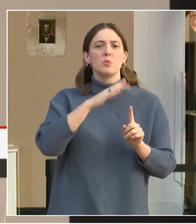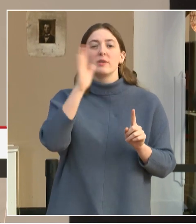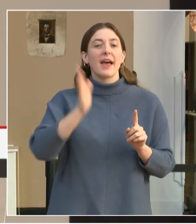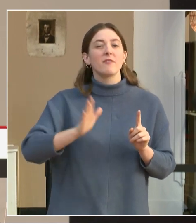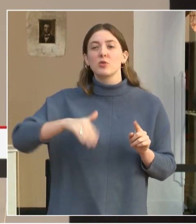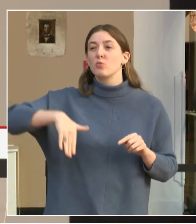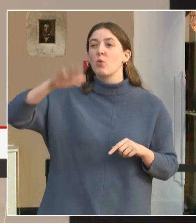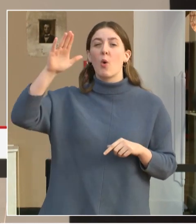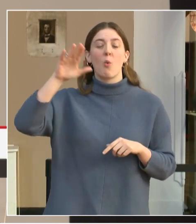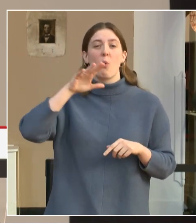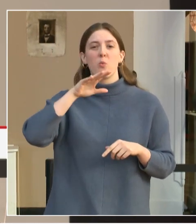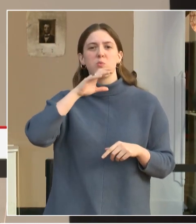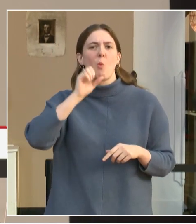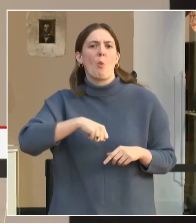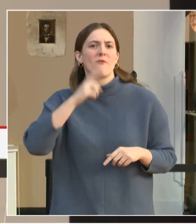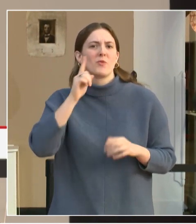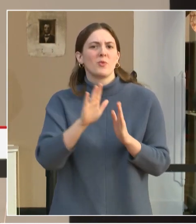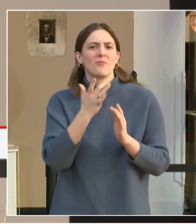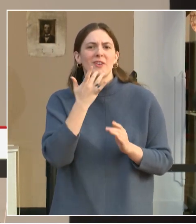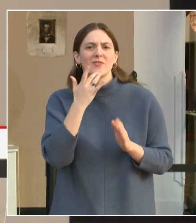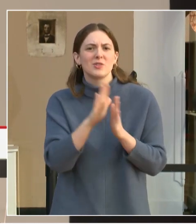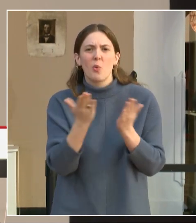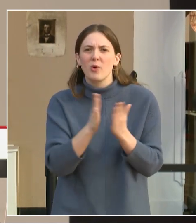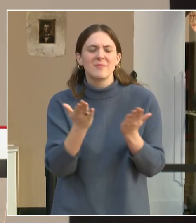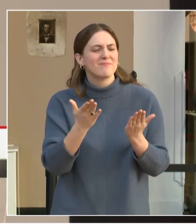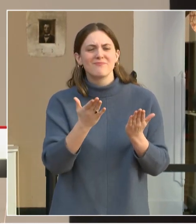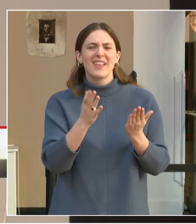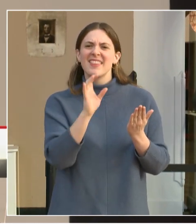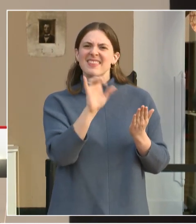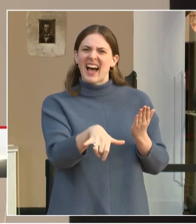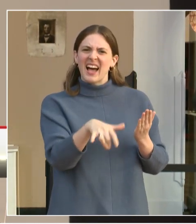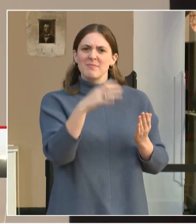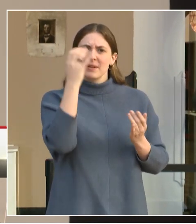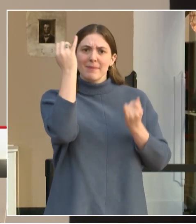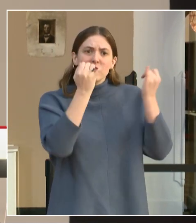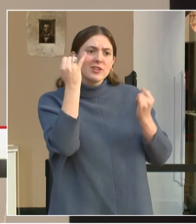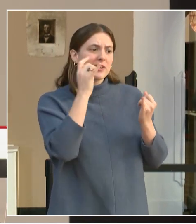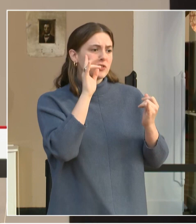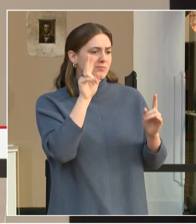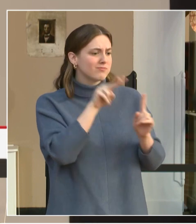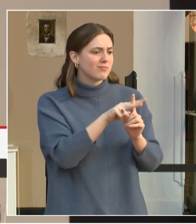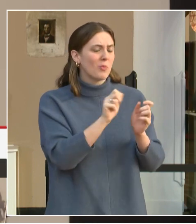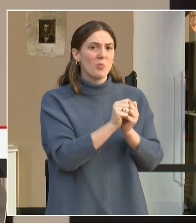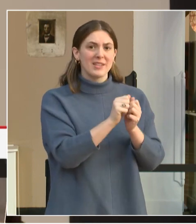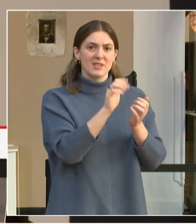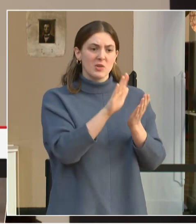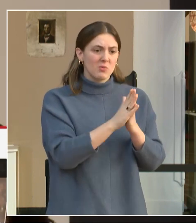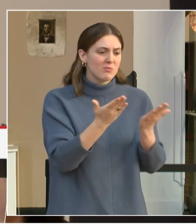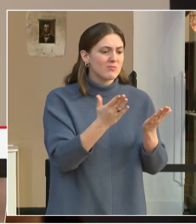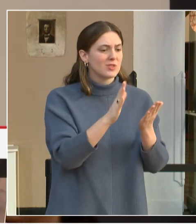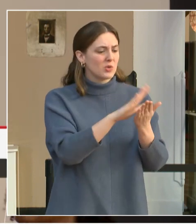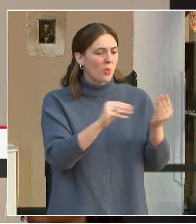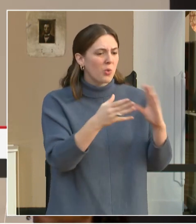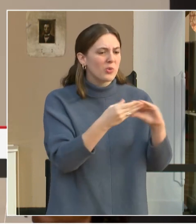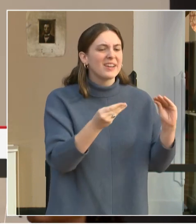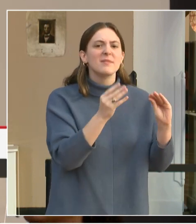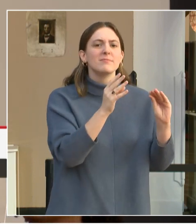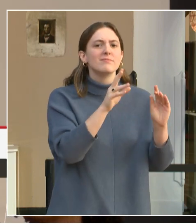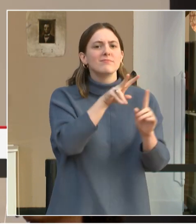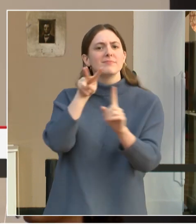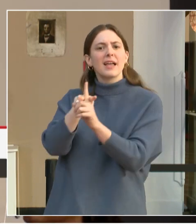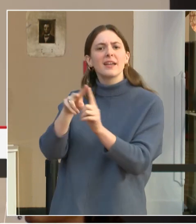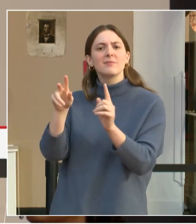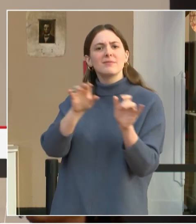to receive those tales or you use to write your own story is the same imagination you have to apply if you want to build a building or build a community or